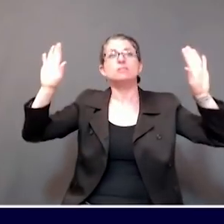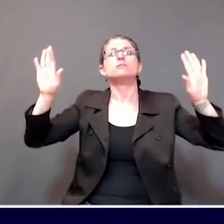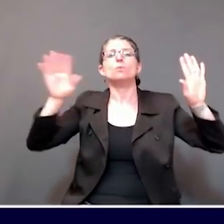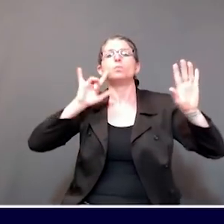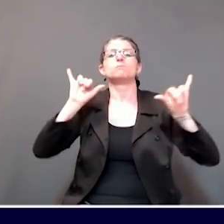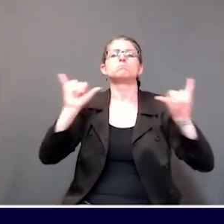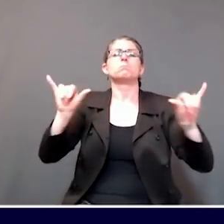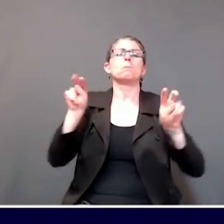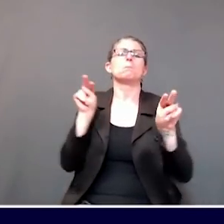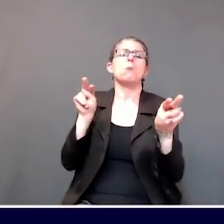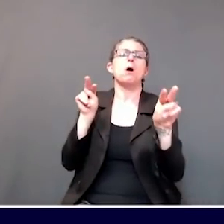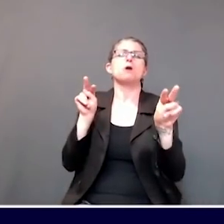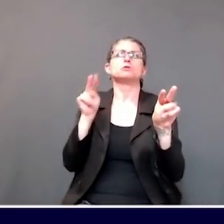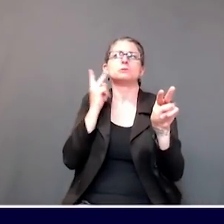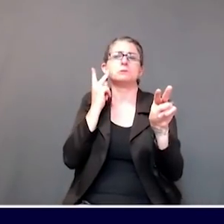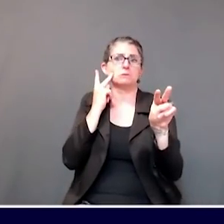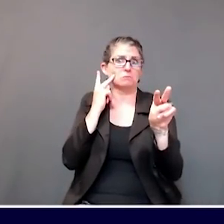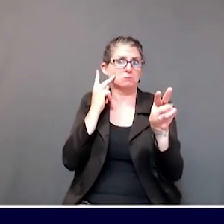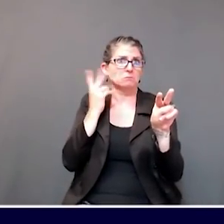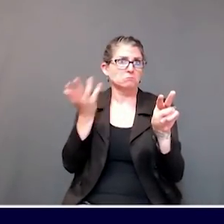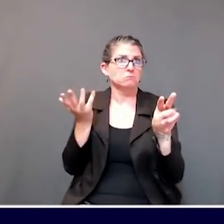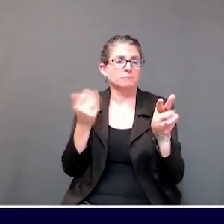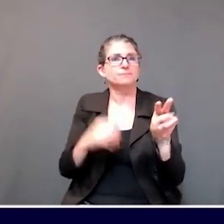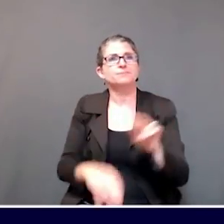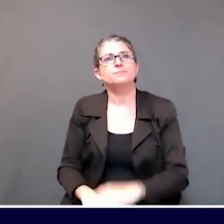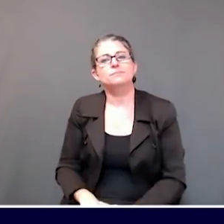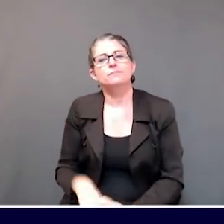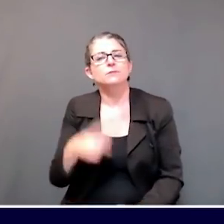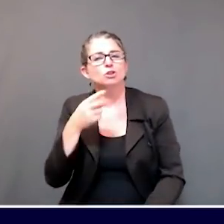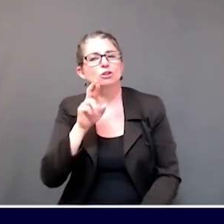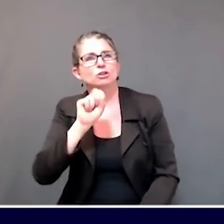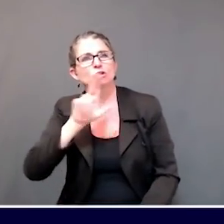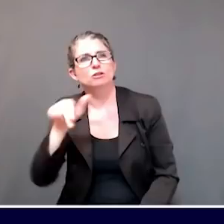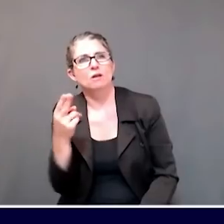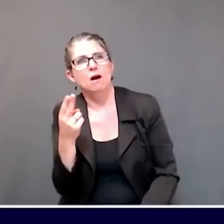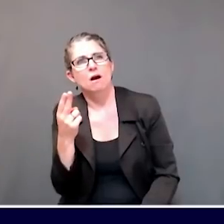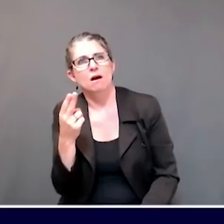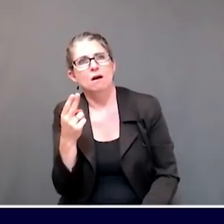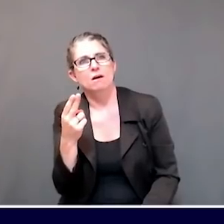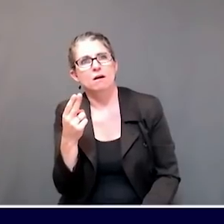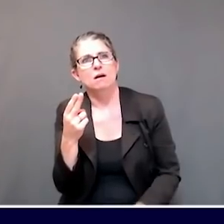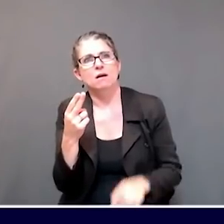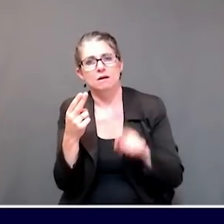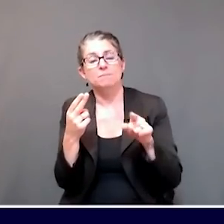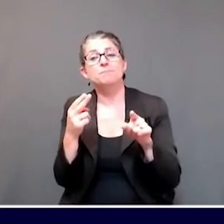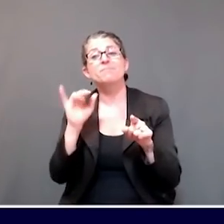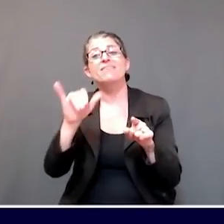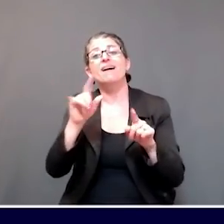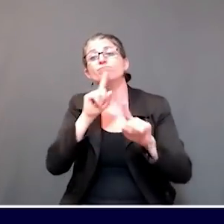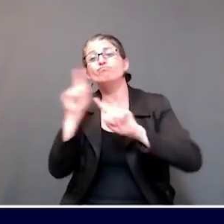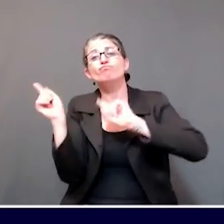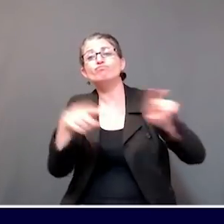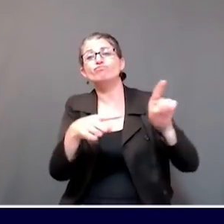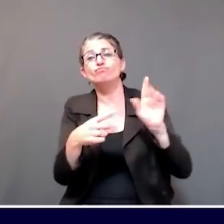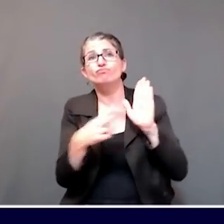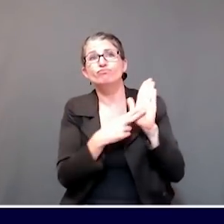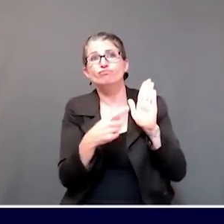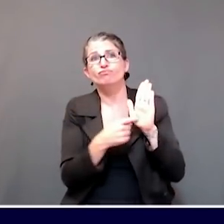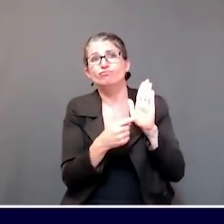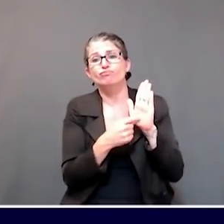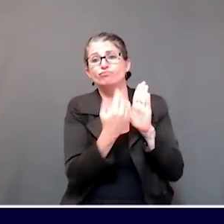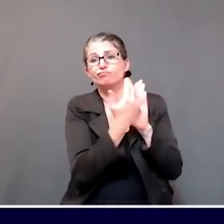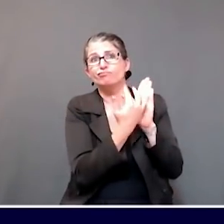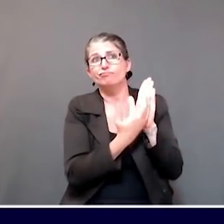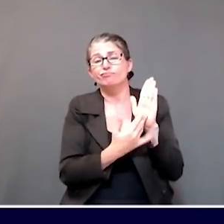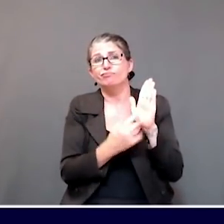standing order and who it encompasses and provides testing for is right now incredibly broad. As Commissioner Lambrew